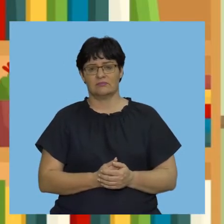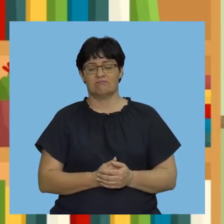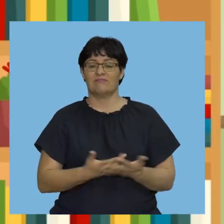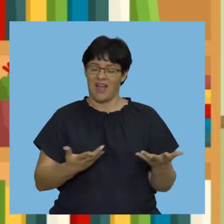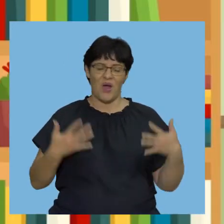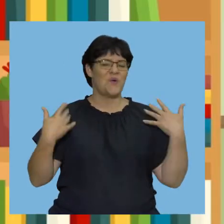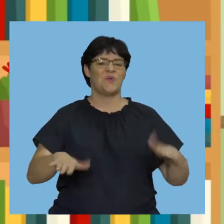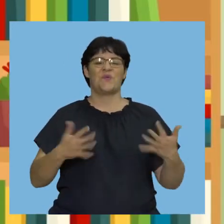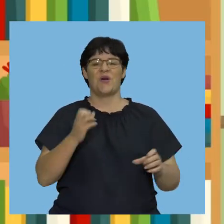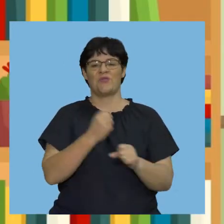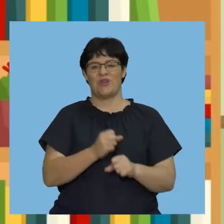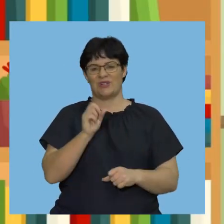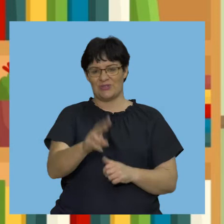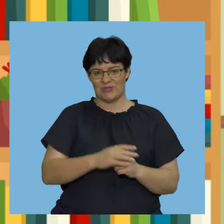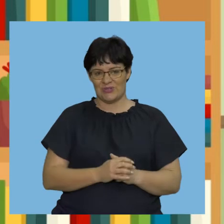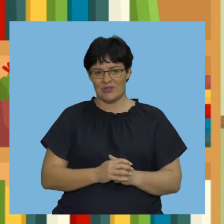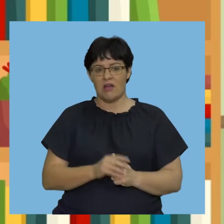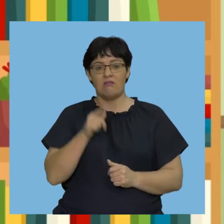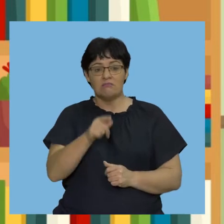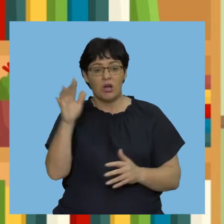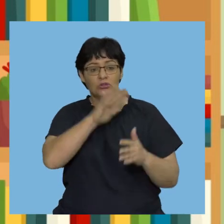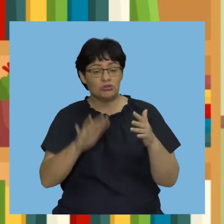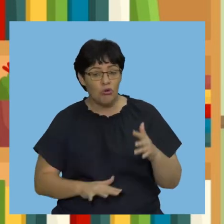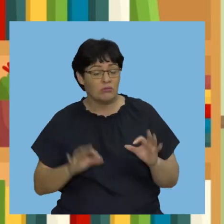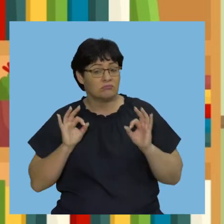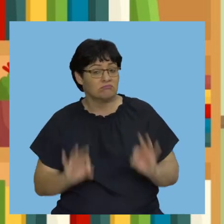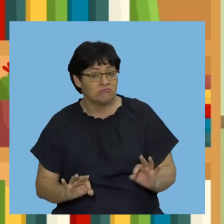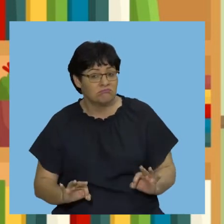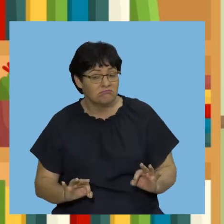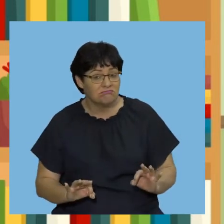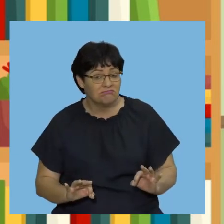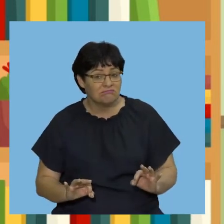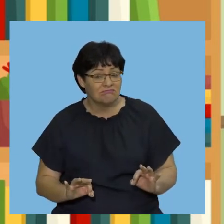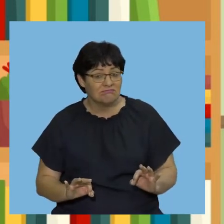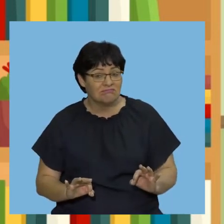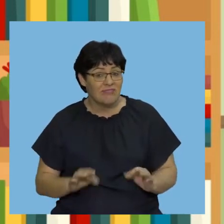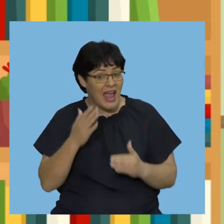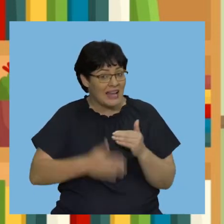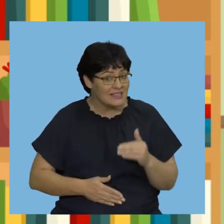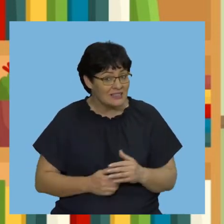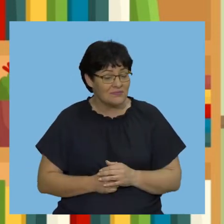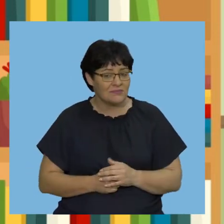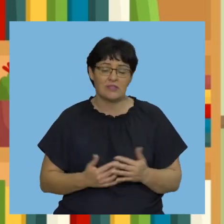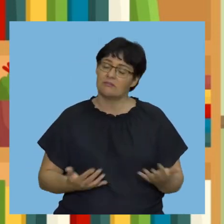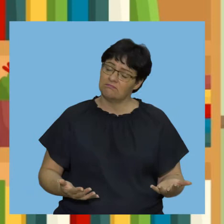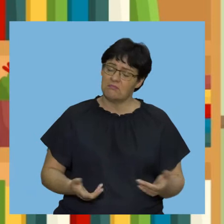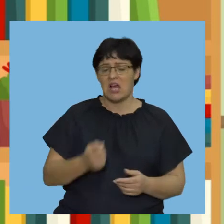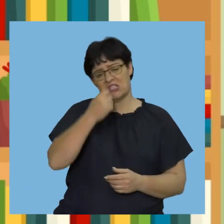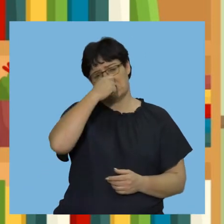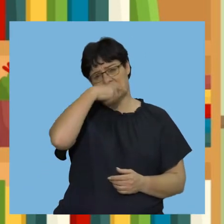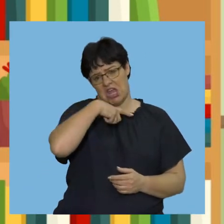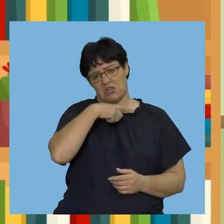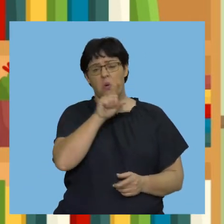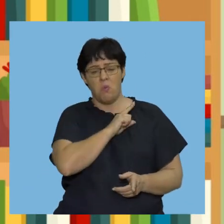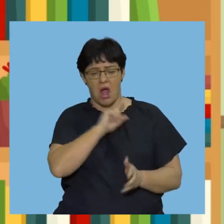Well done, Grade 2. Did the story have a happy ending? It was sad that they lost the match.